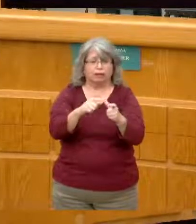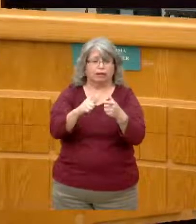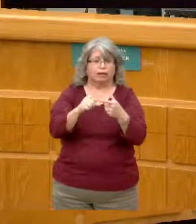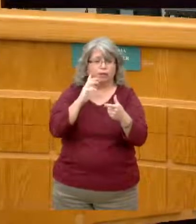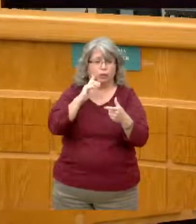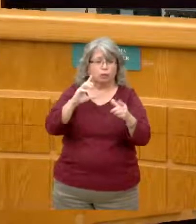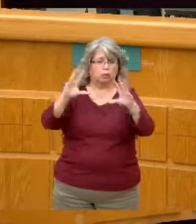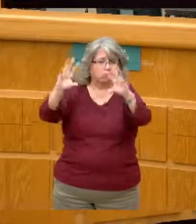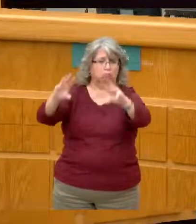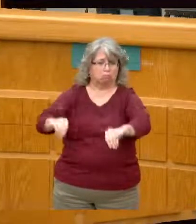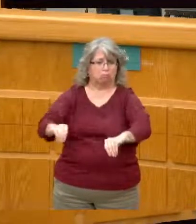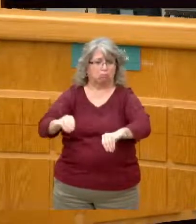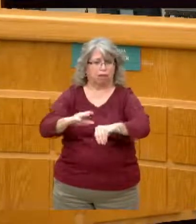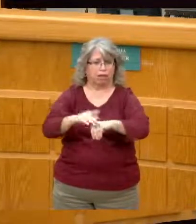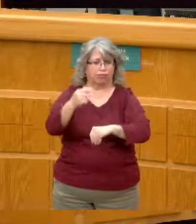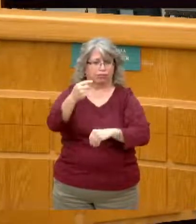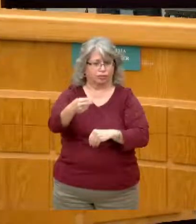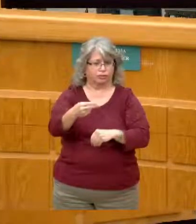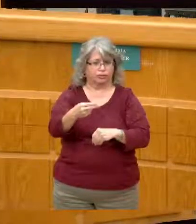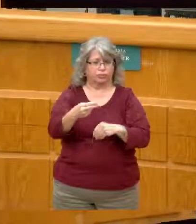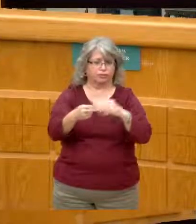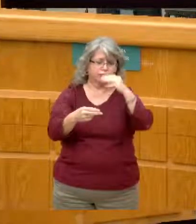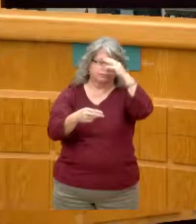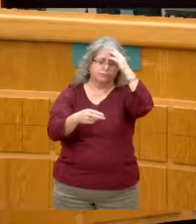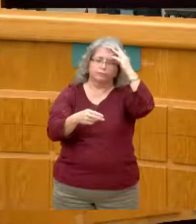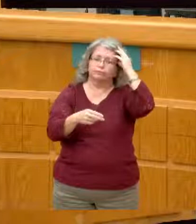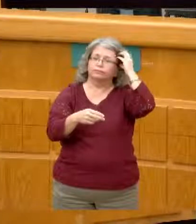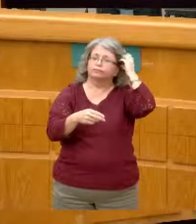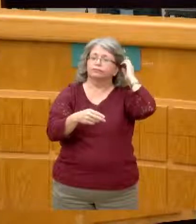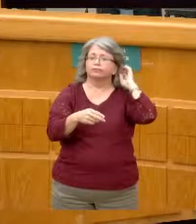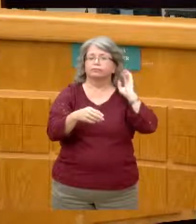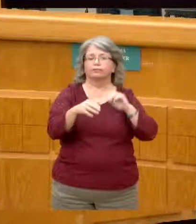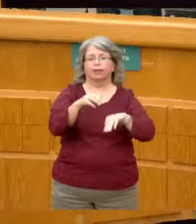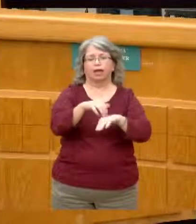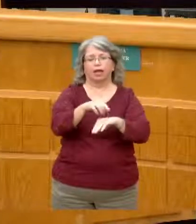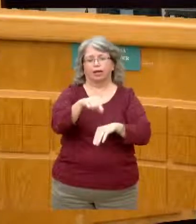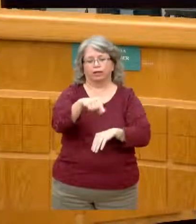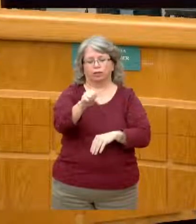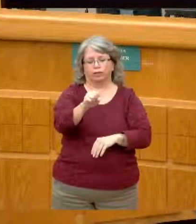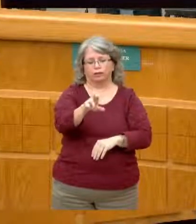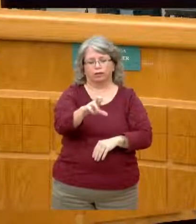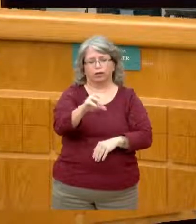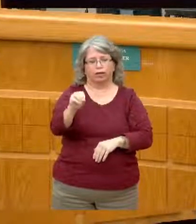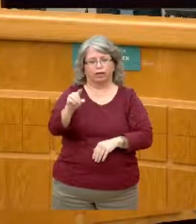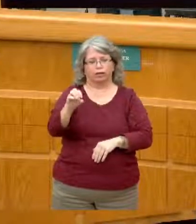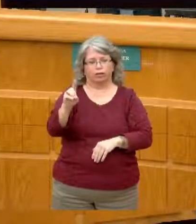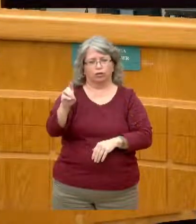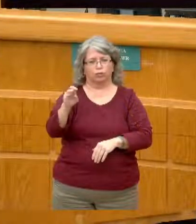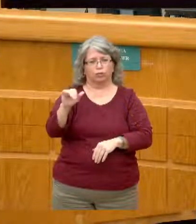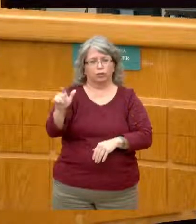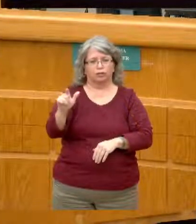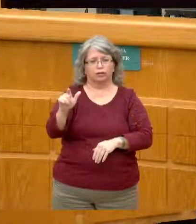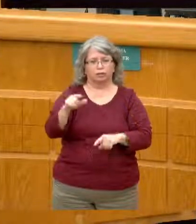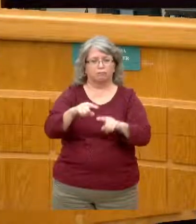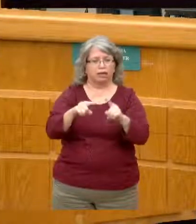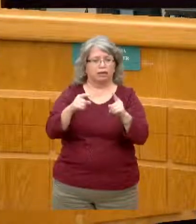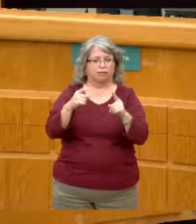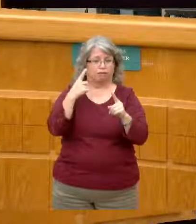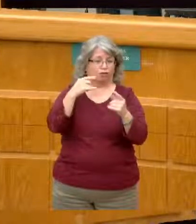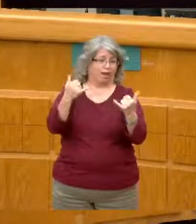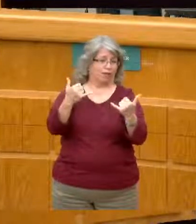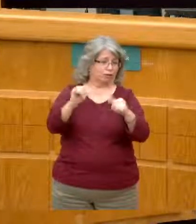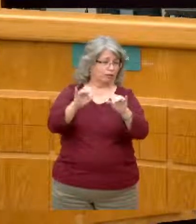those two down on Thursdays at the QSR and the Goodwill clearance store. However, they're still slated to be open this Thursday as of right